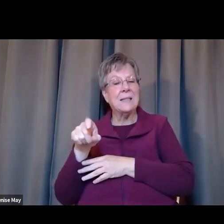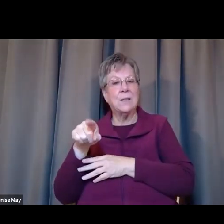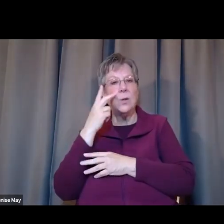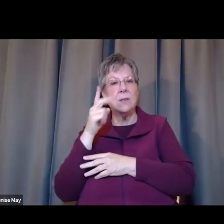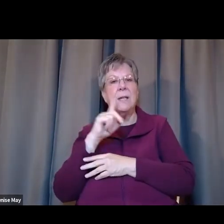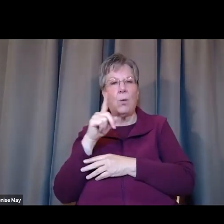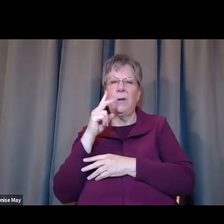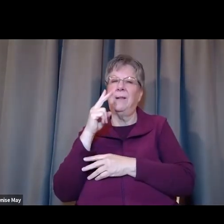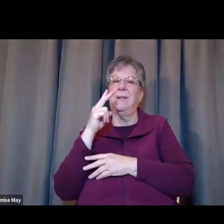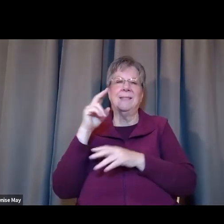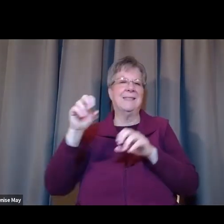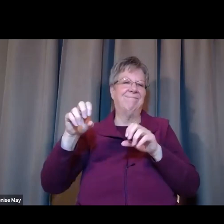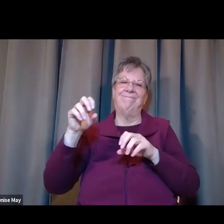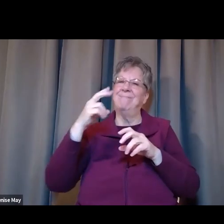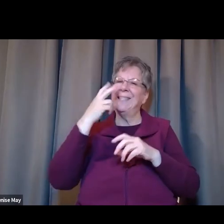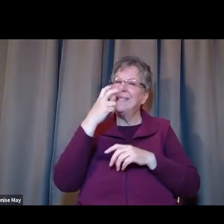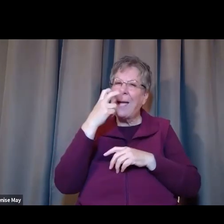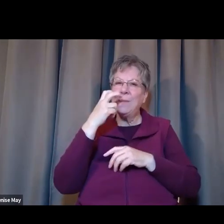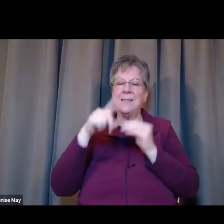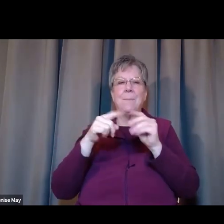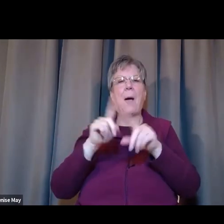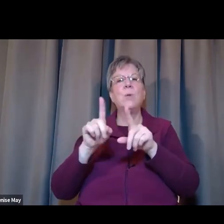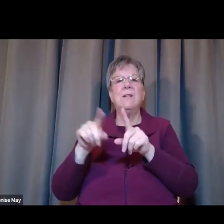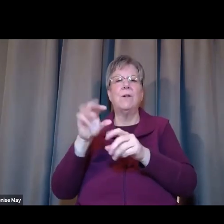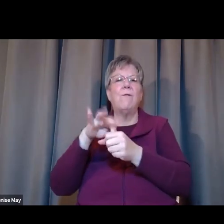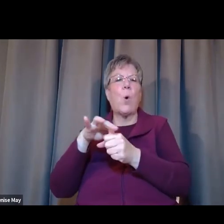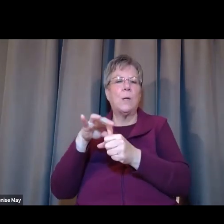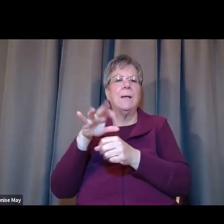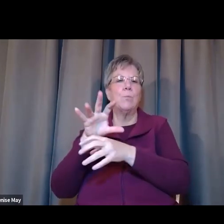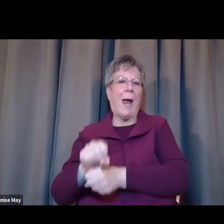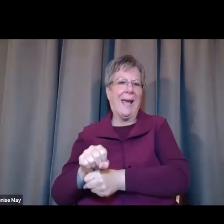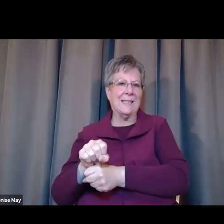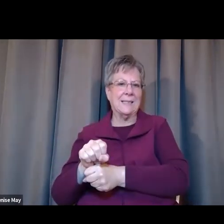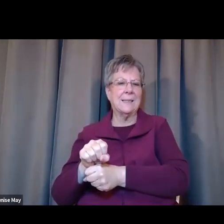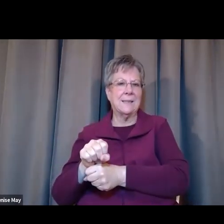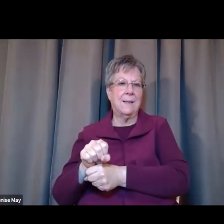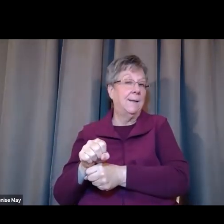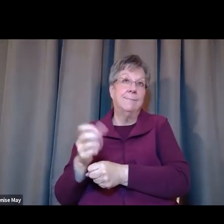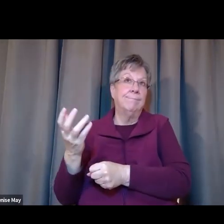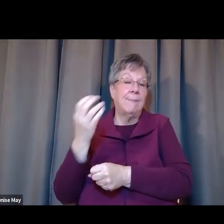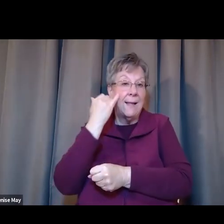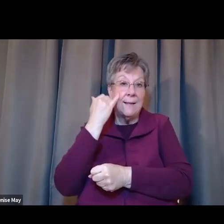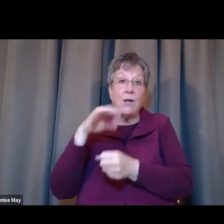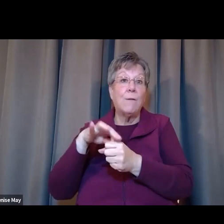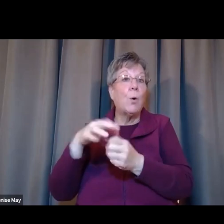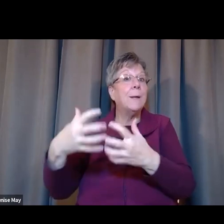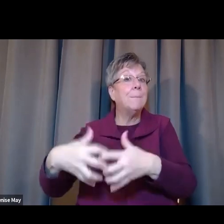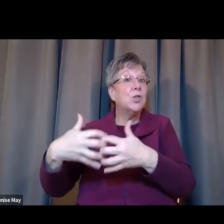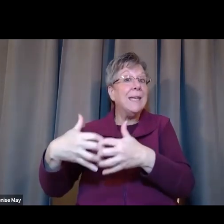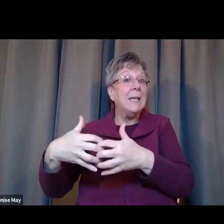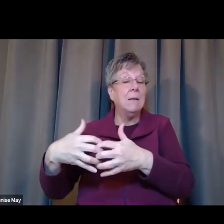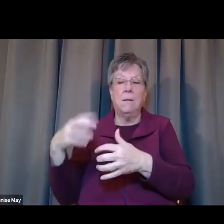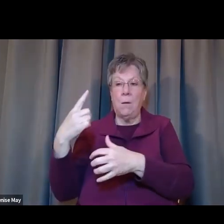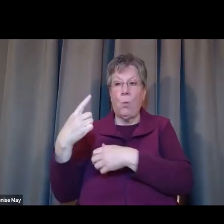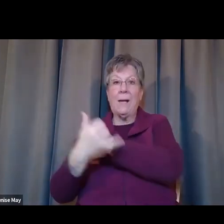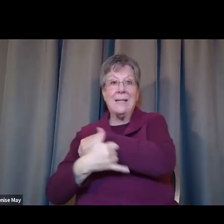real skepticism about different voting practices. For instance, something as simple as the voting machines in one county